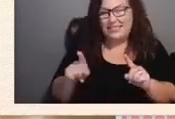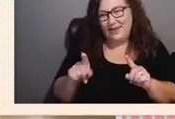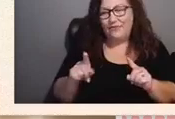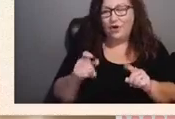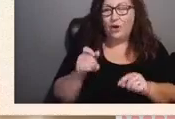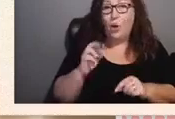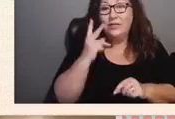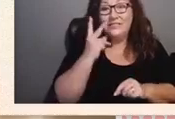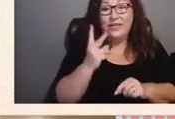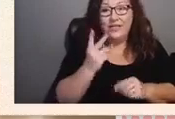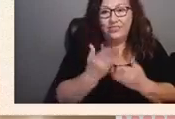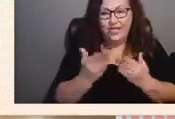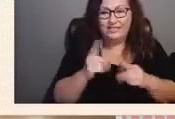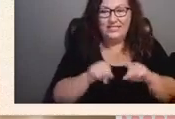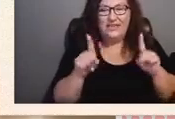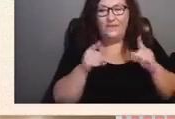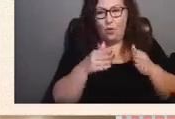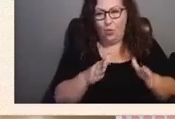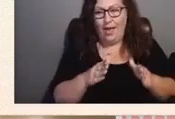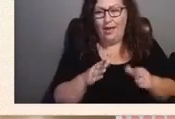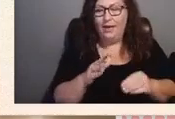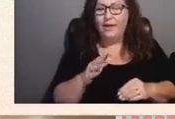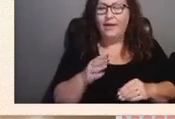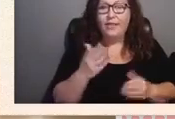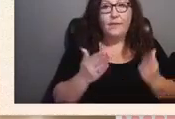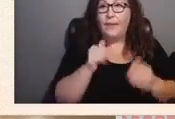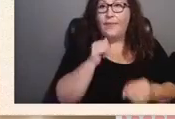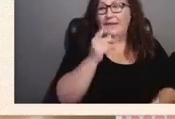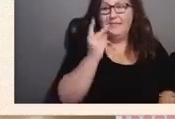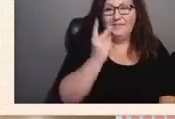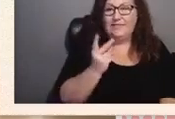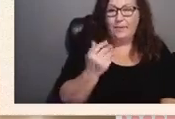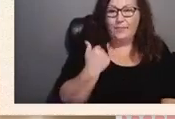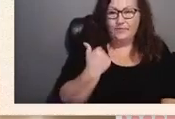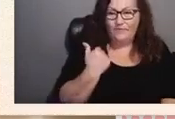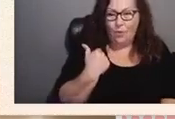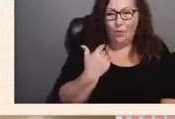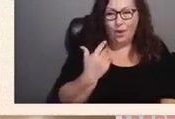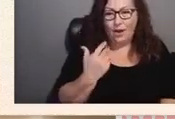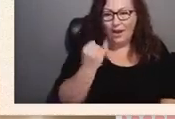way that they may not have seen if you weren't